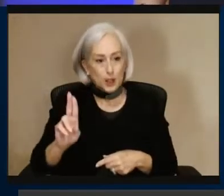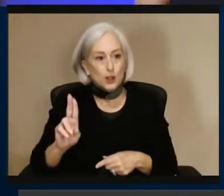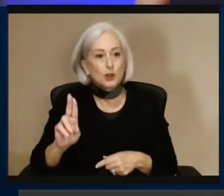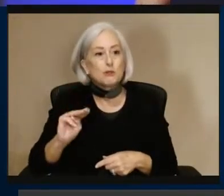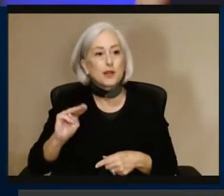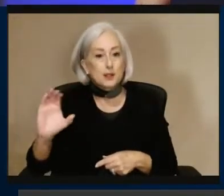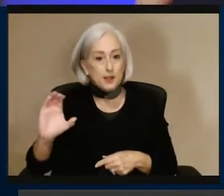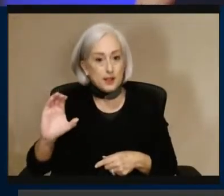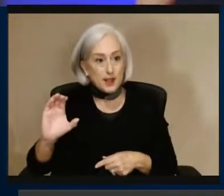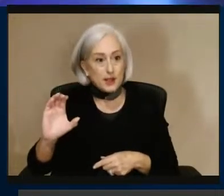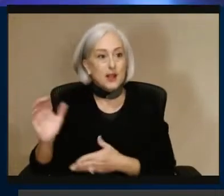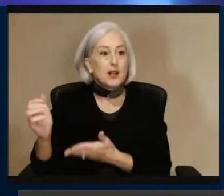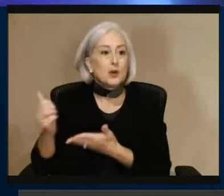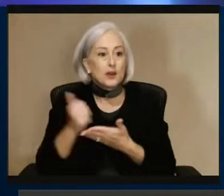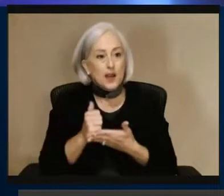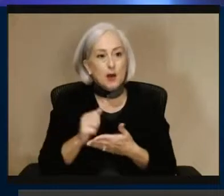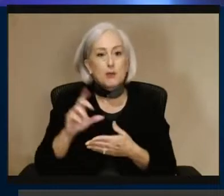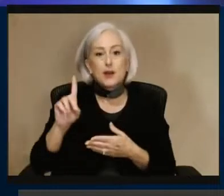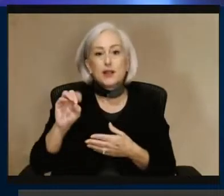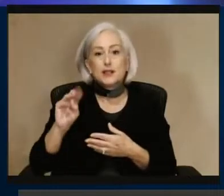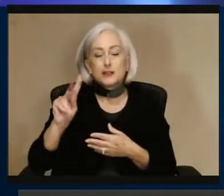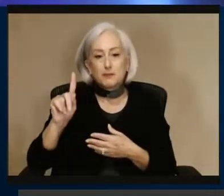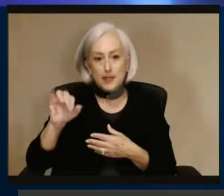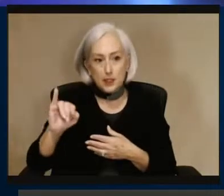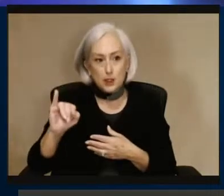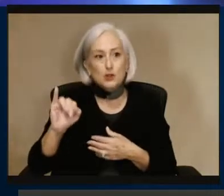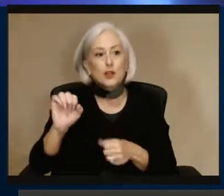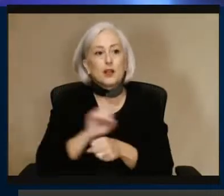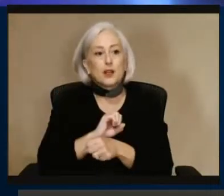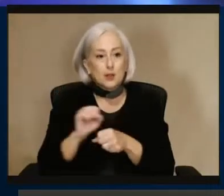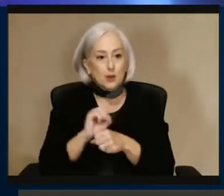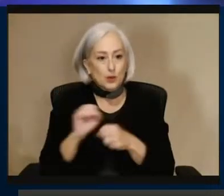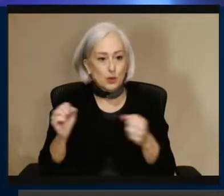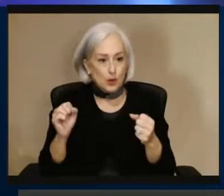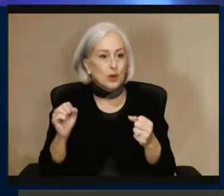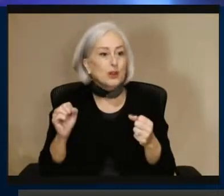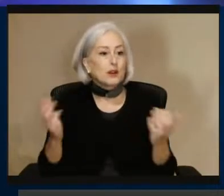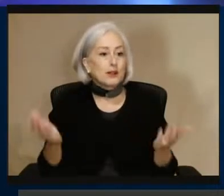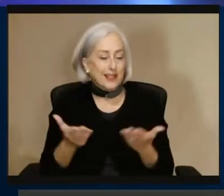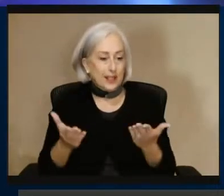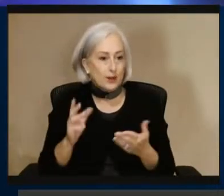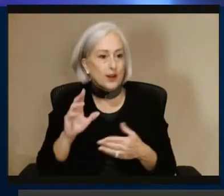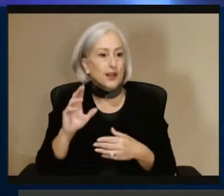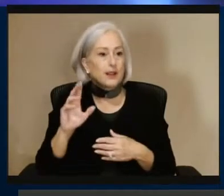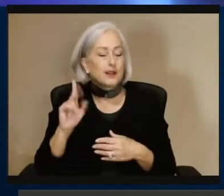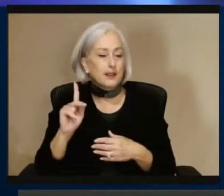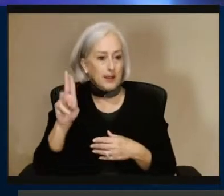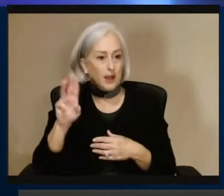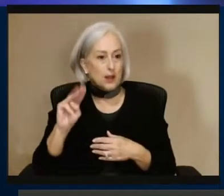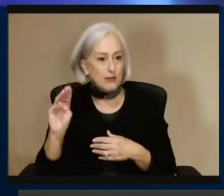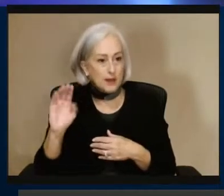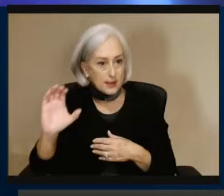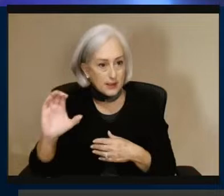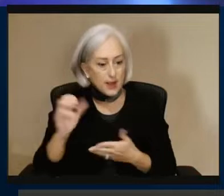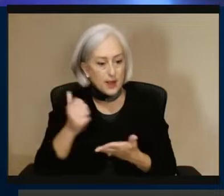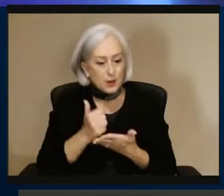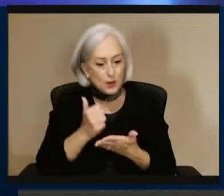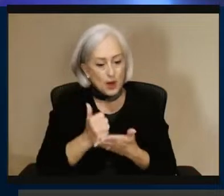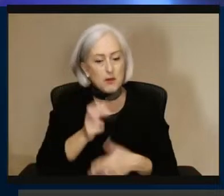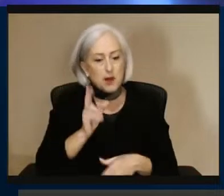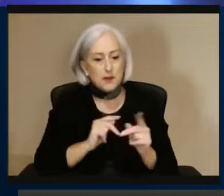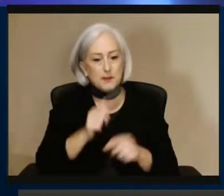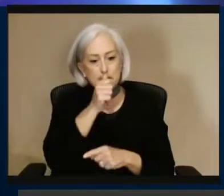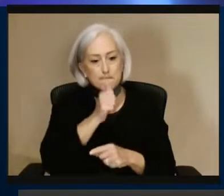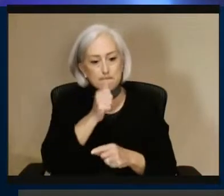Dimitri to our health system to help people going through this navigate through the process. I think that's a really heavy